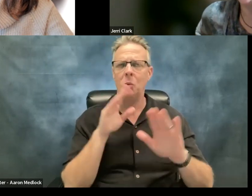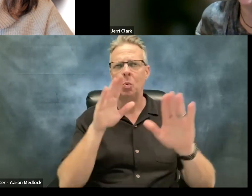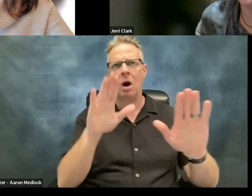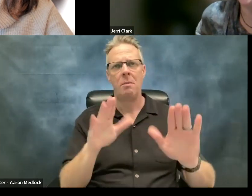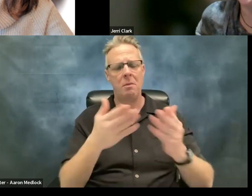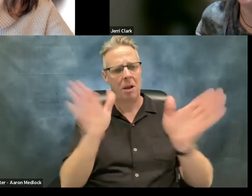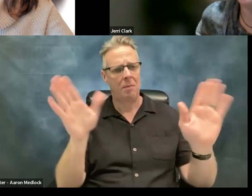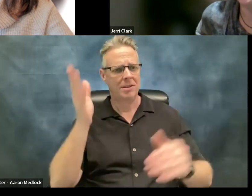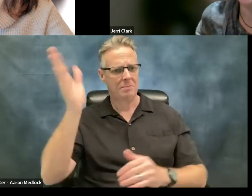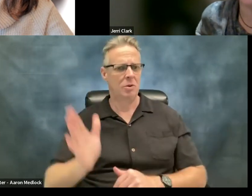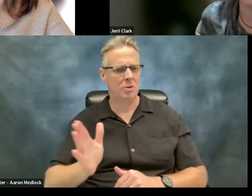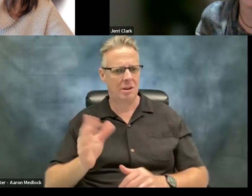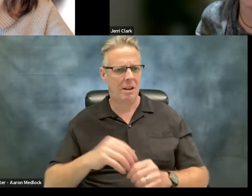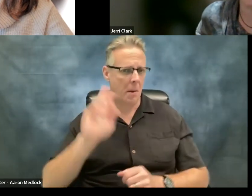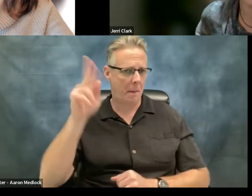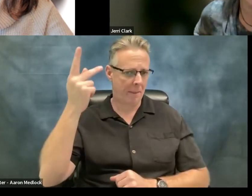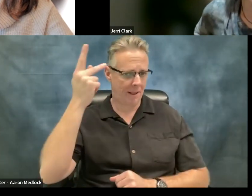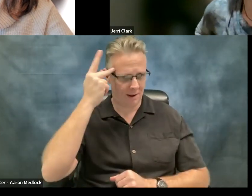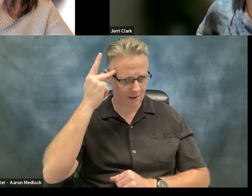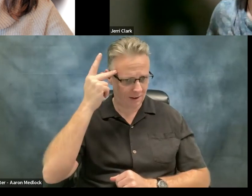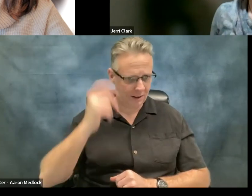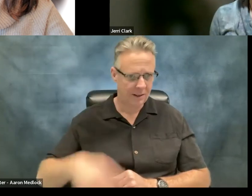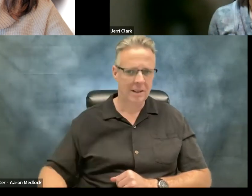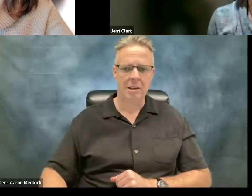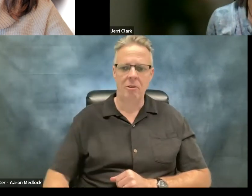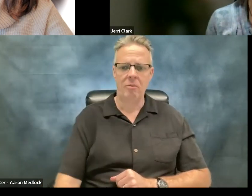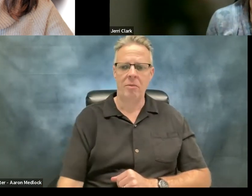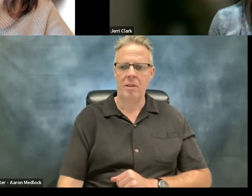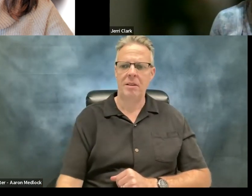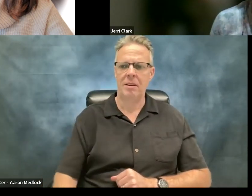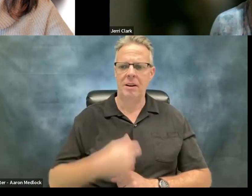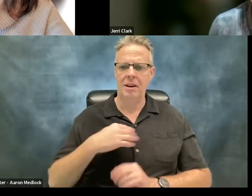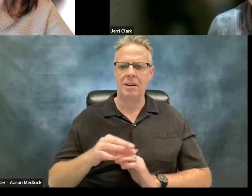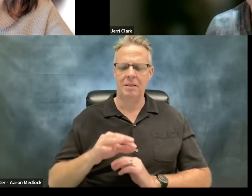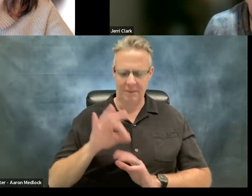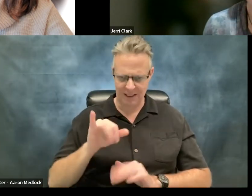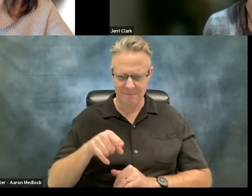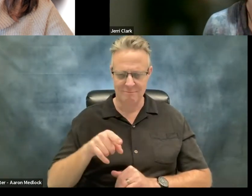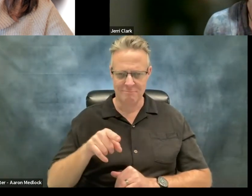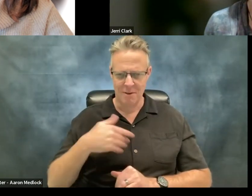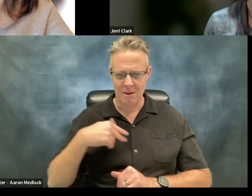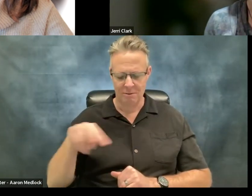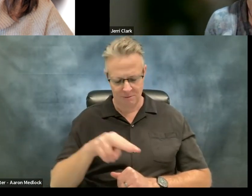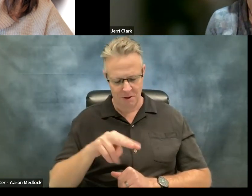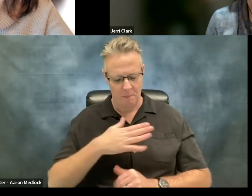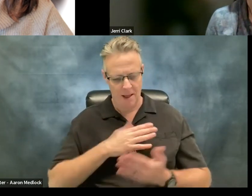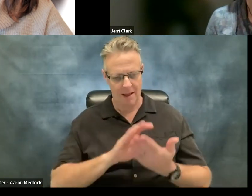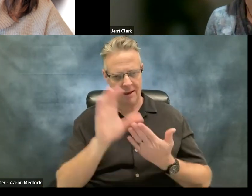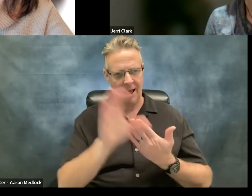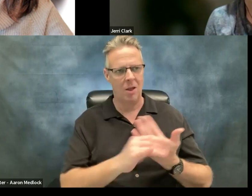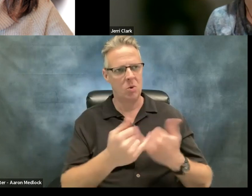public speaker in the political realm. So I found that auspicious that I had this on my calendar